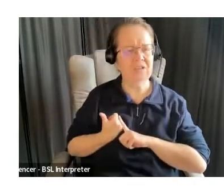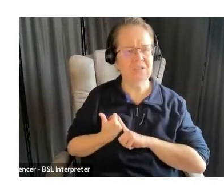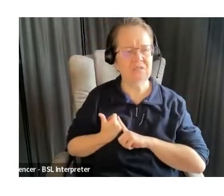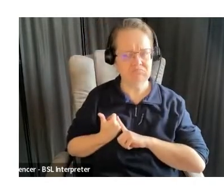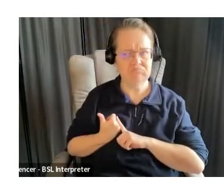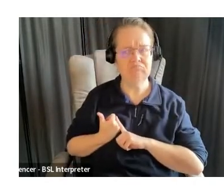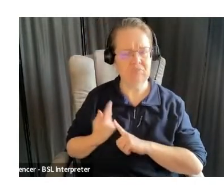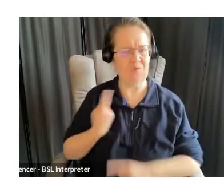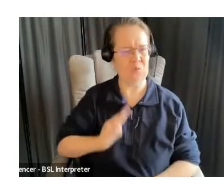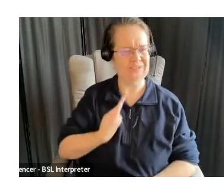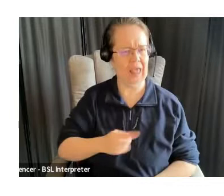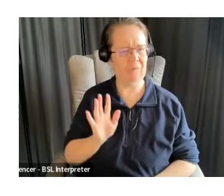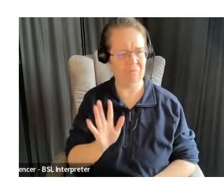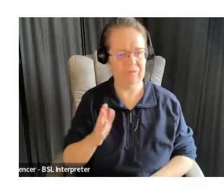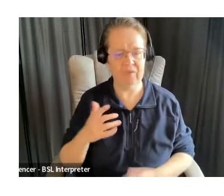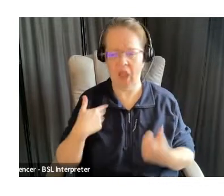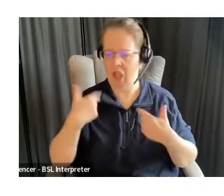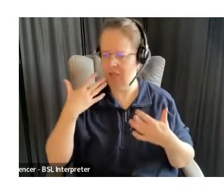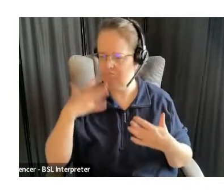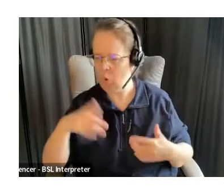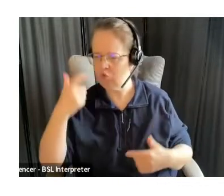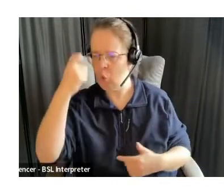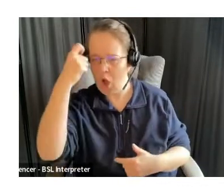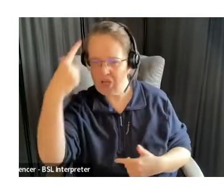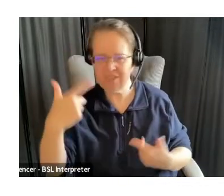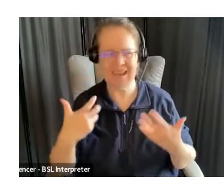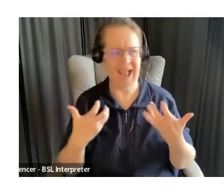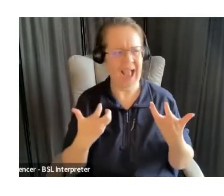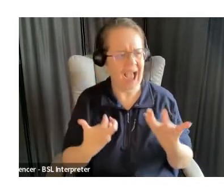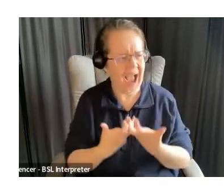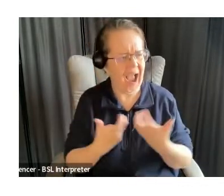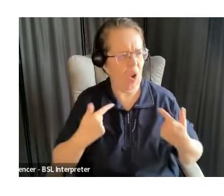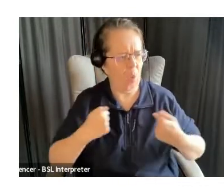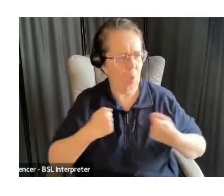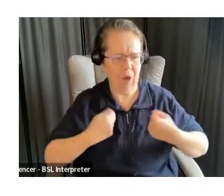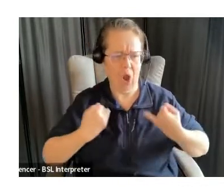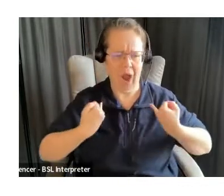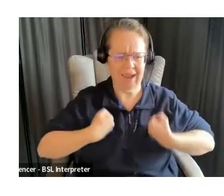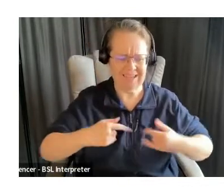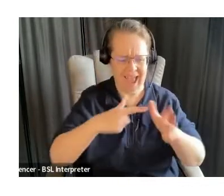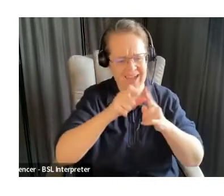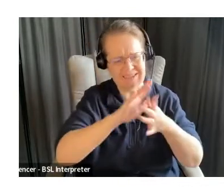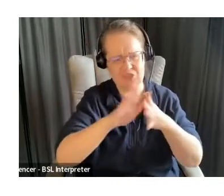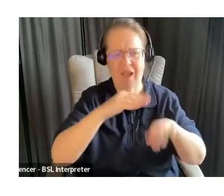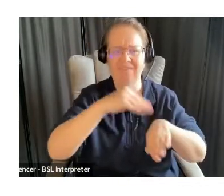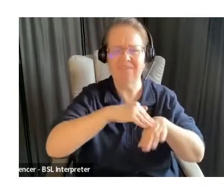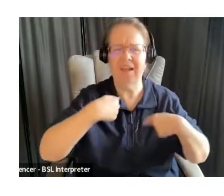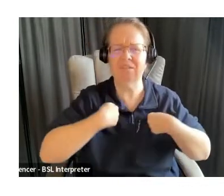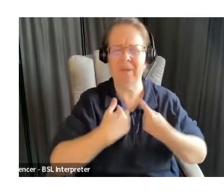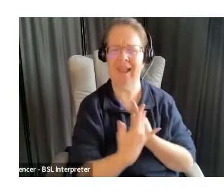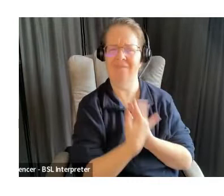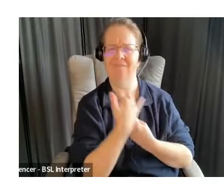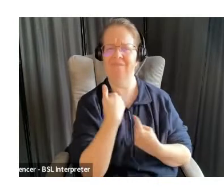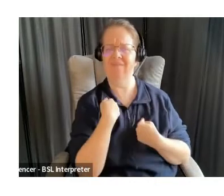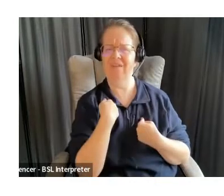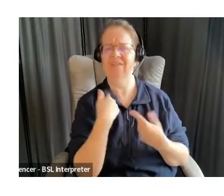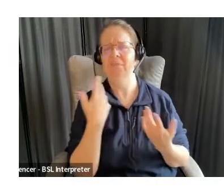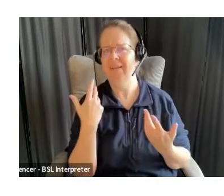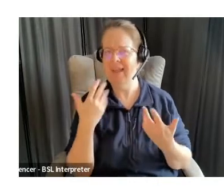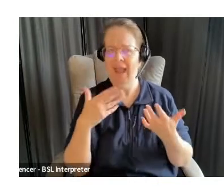I am by understanding how my condition affects me in my world of